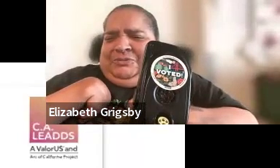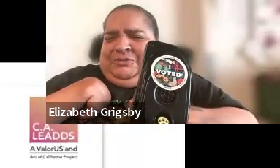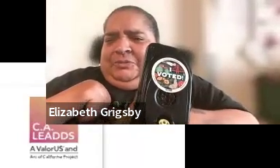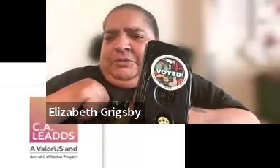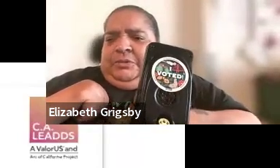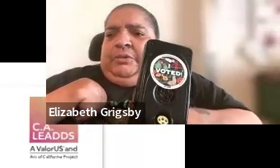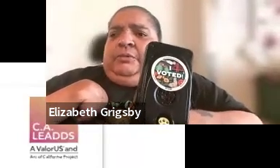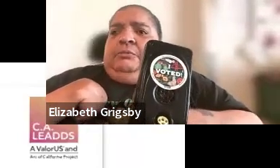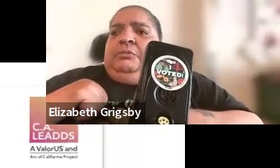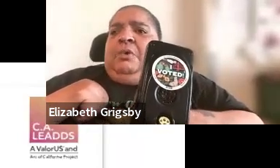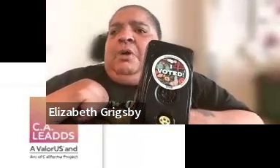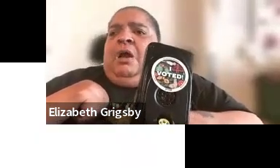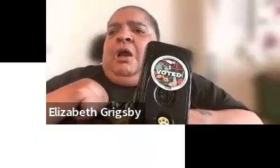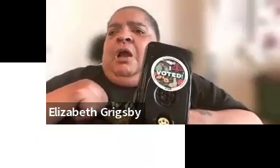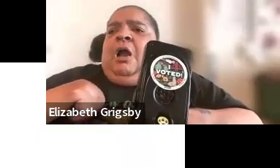accommodation.